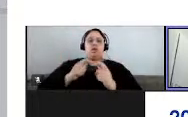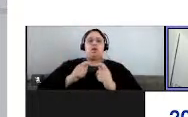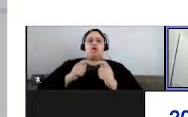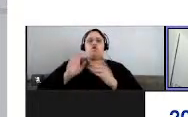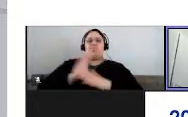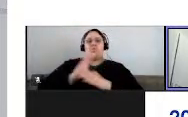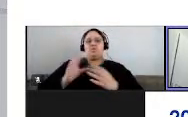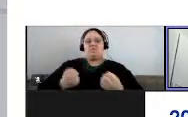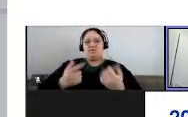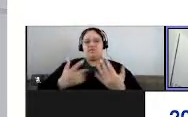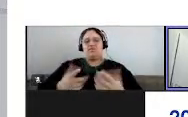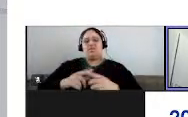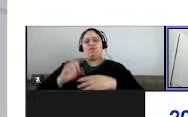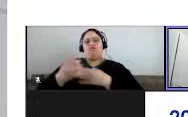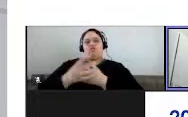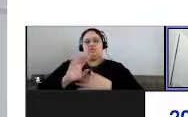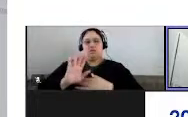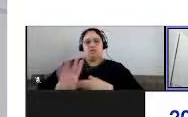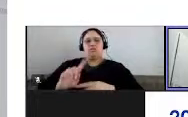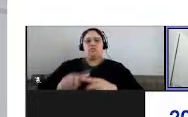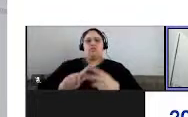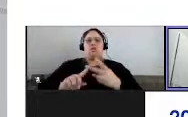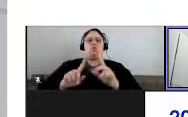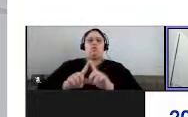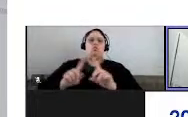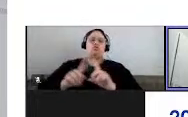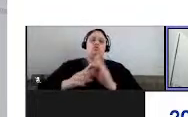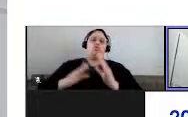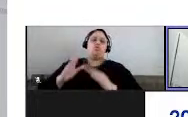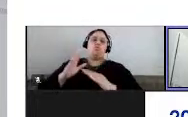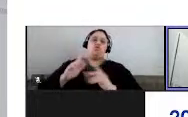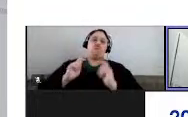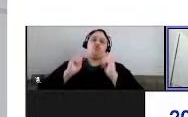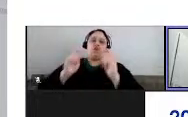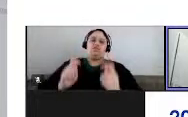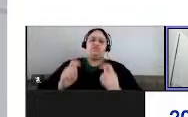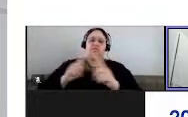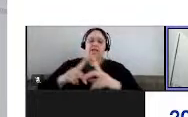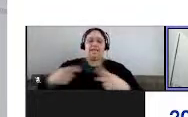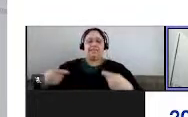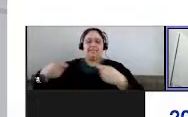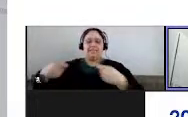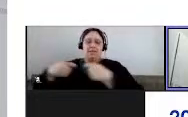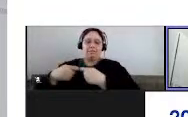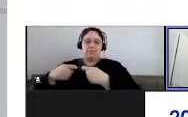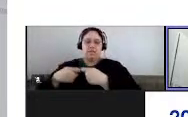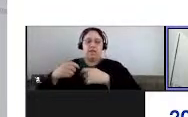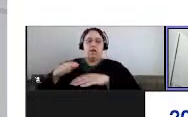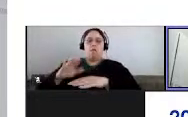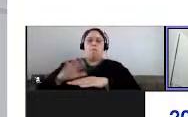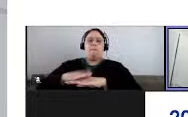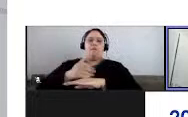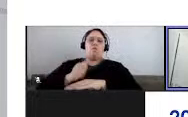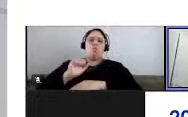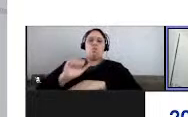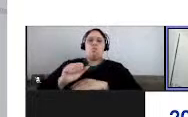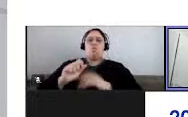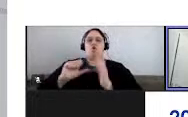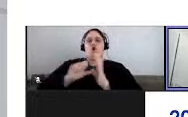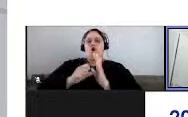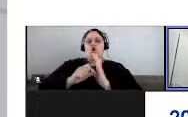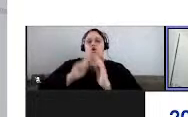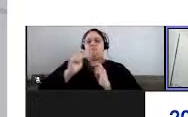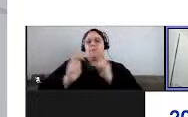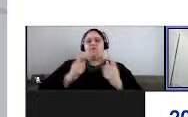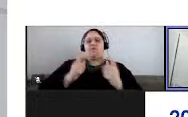computer services and consultants, and then also on transfers and subsidies, mainly as with regard to the